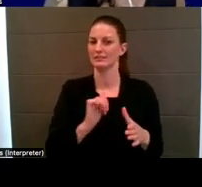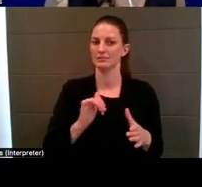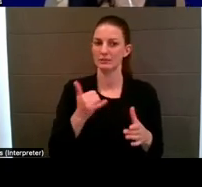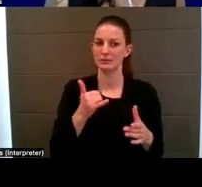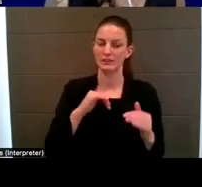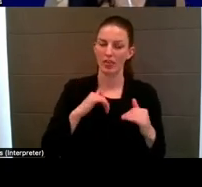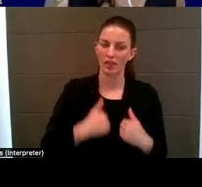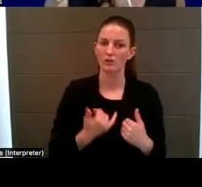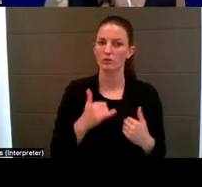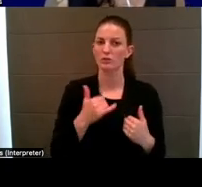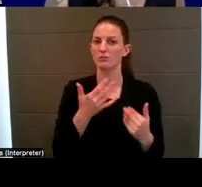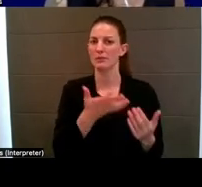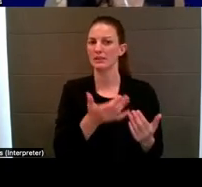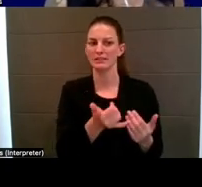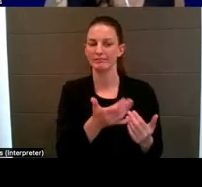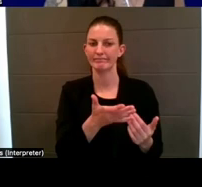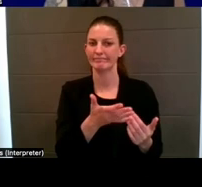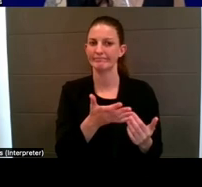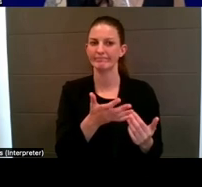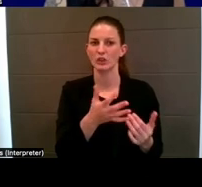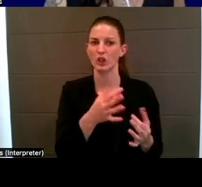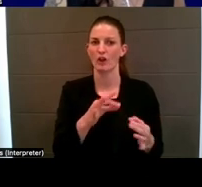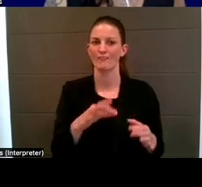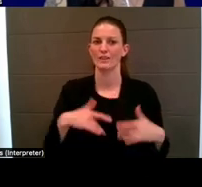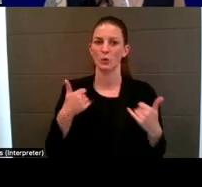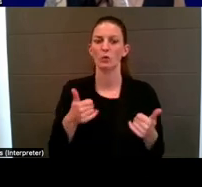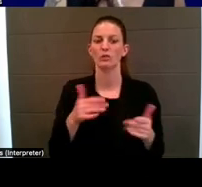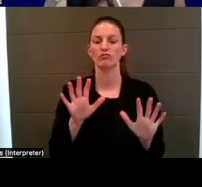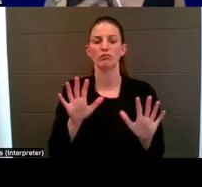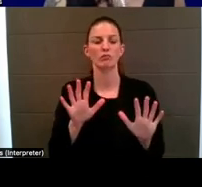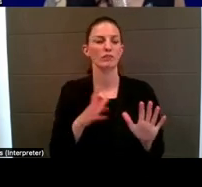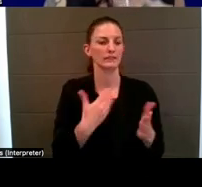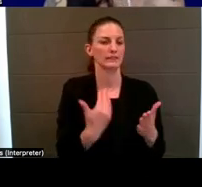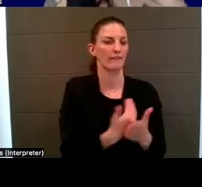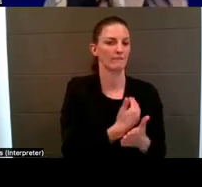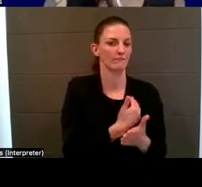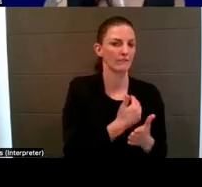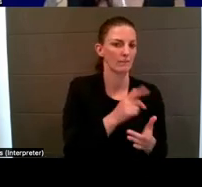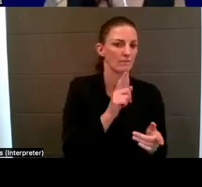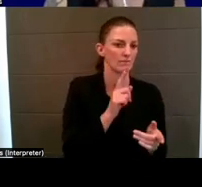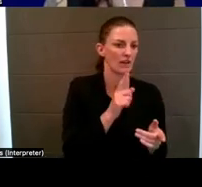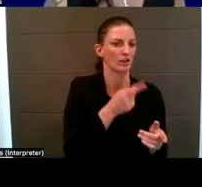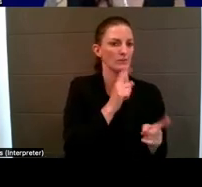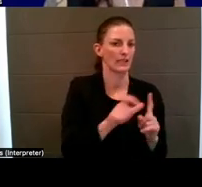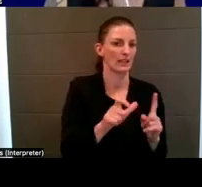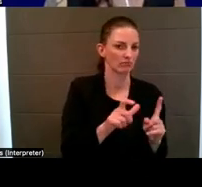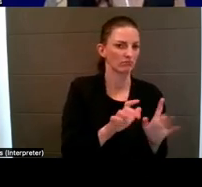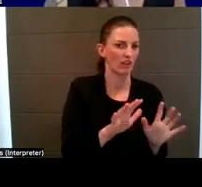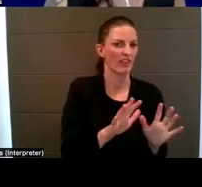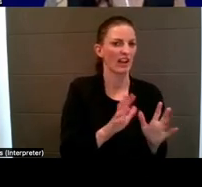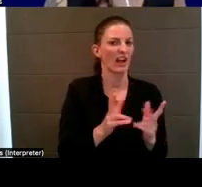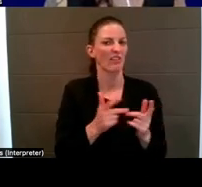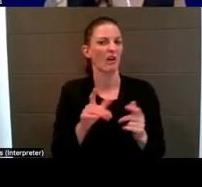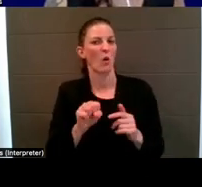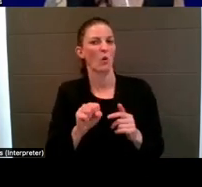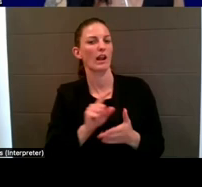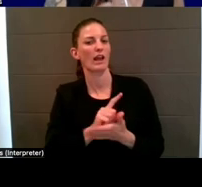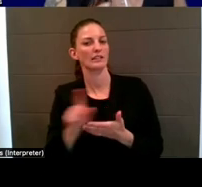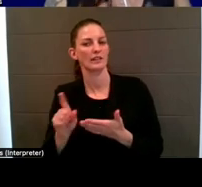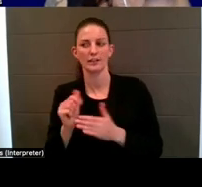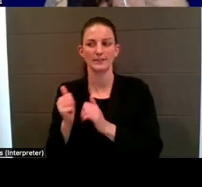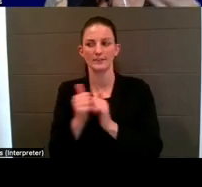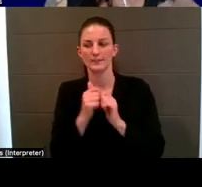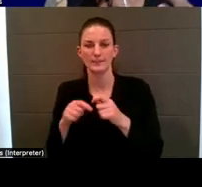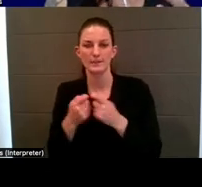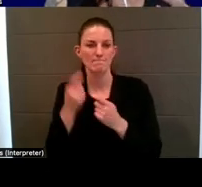When we're working with children with multiple and complex needs, or even children that don't have underlying disability